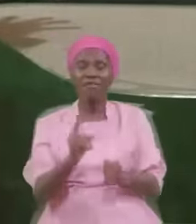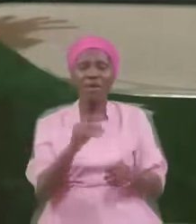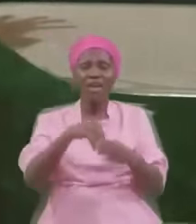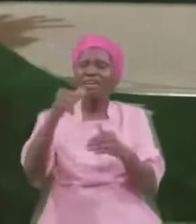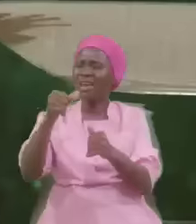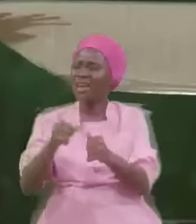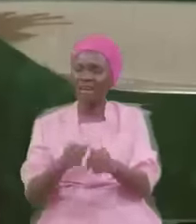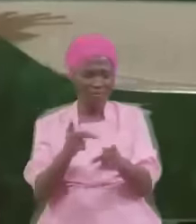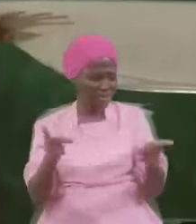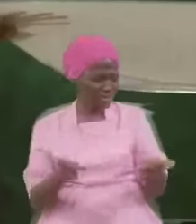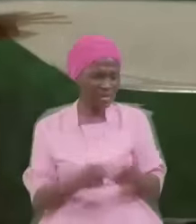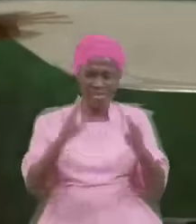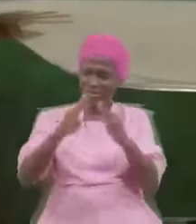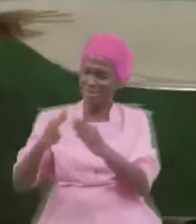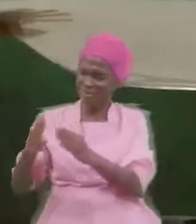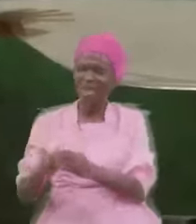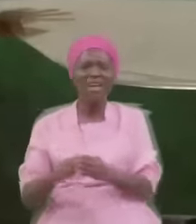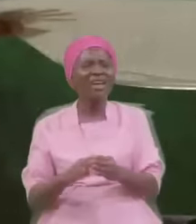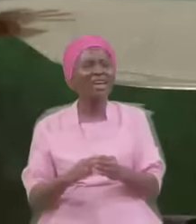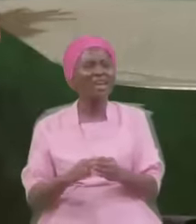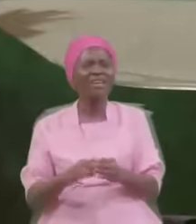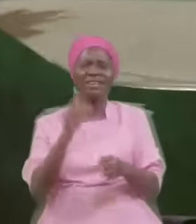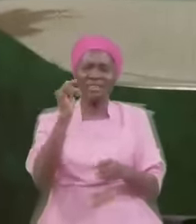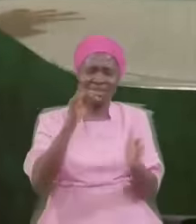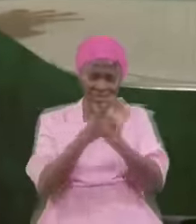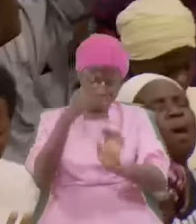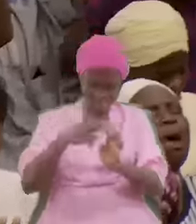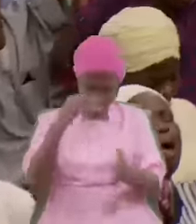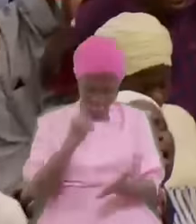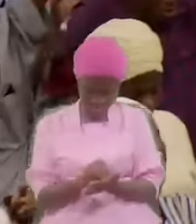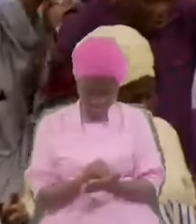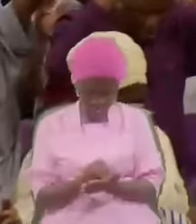congregation, testimonies in Jesus' name.